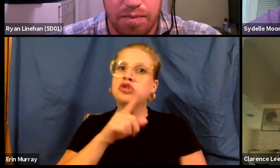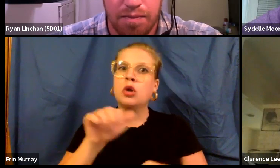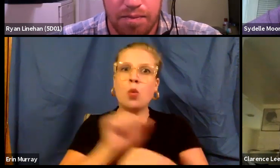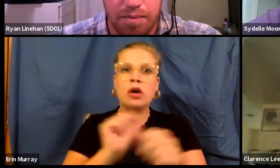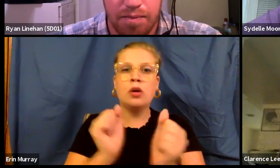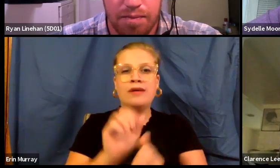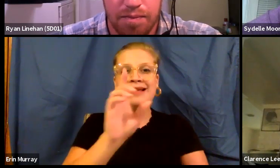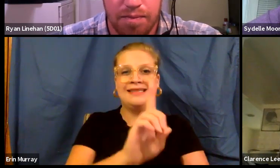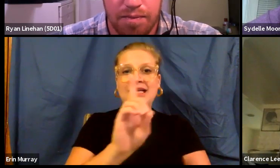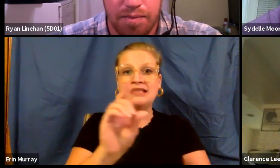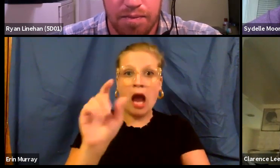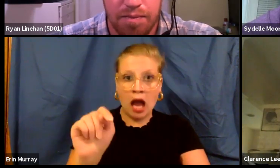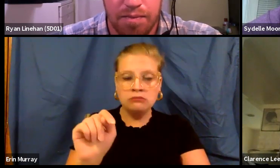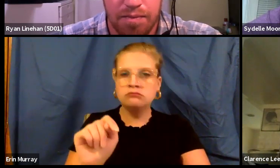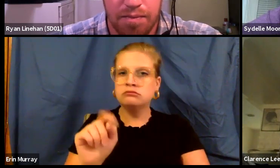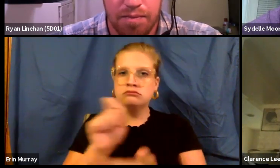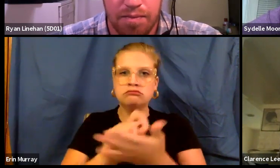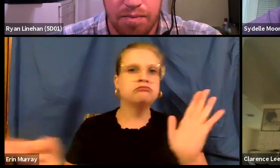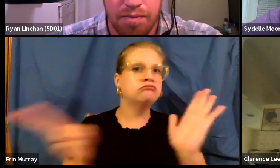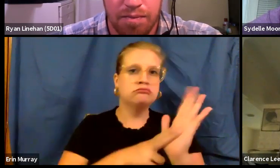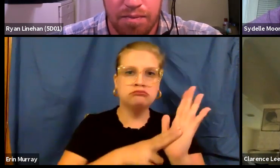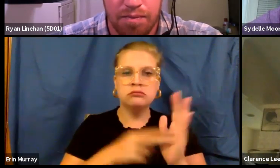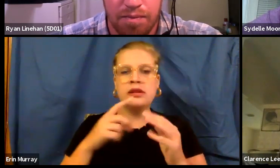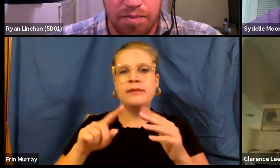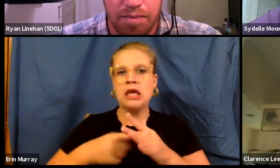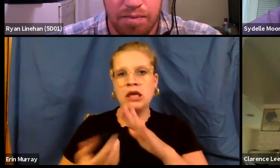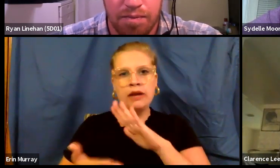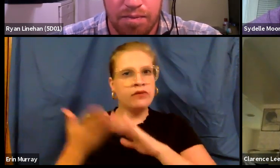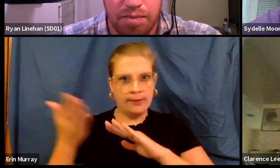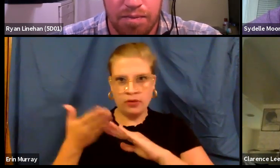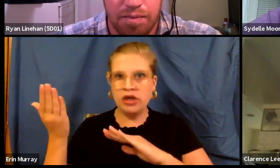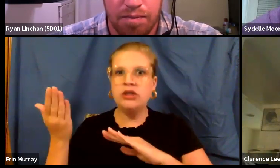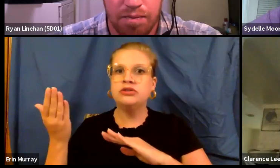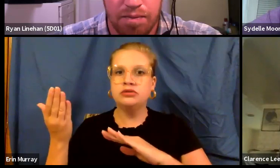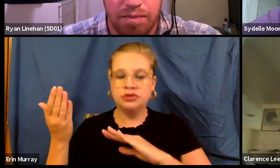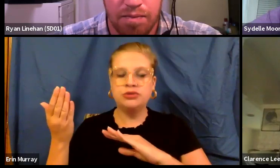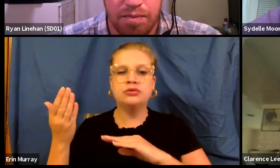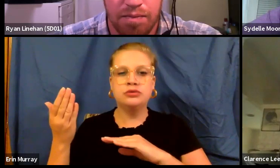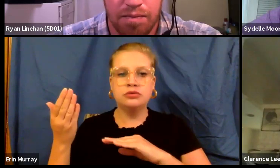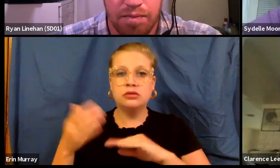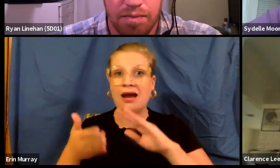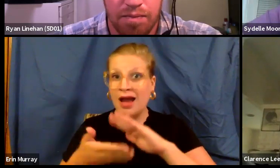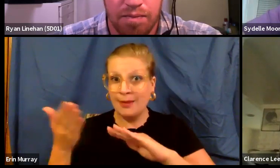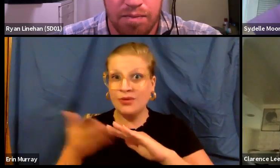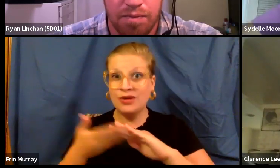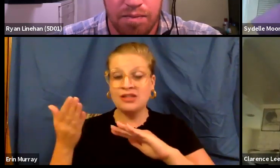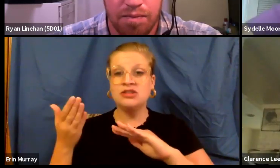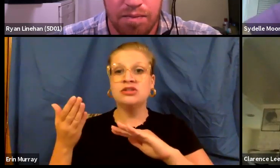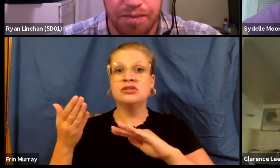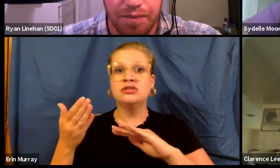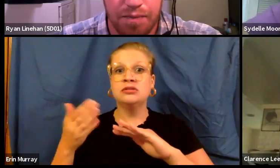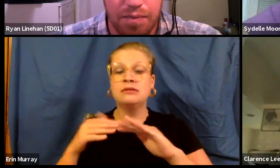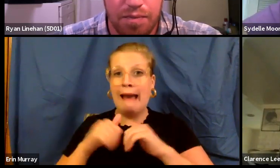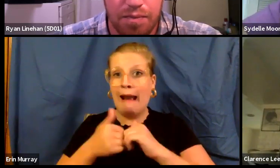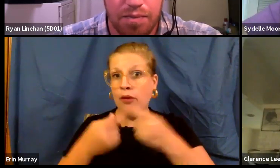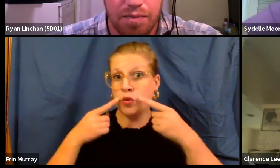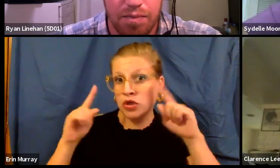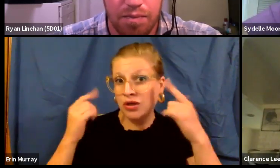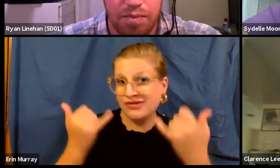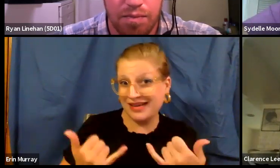a contract at the beginning of our operations. And as far as operations are working right now,